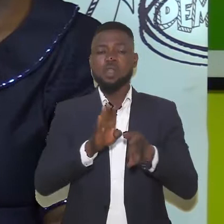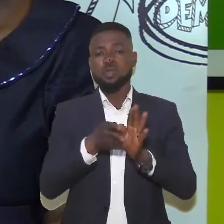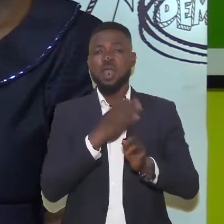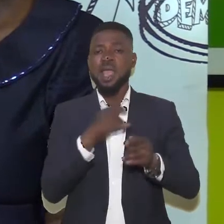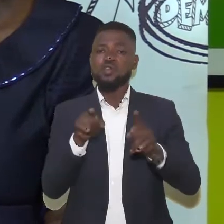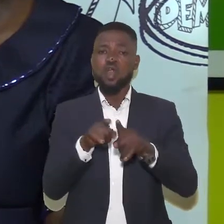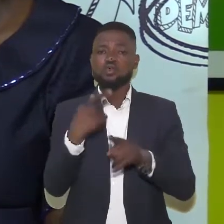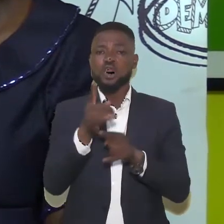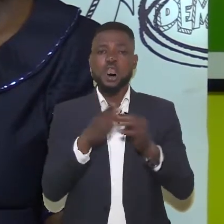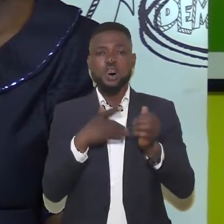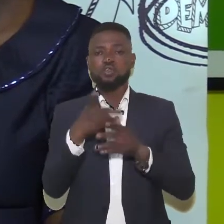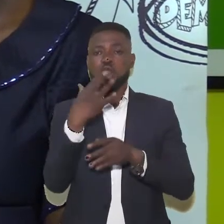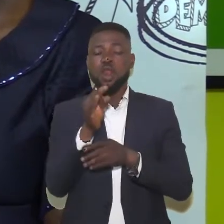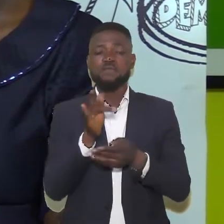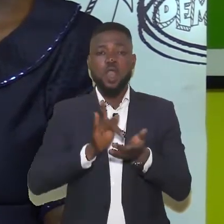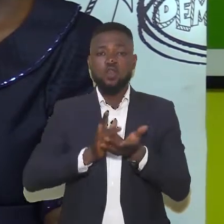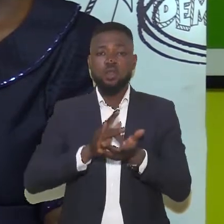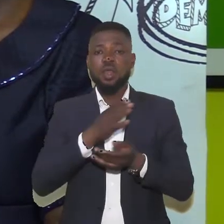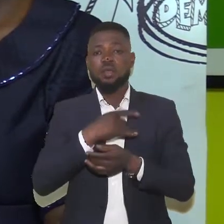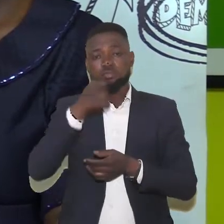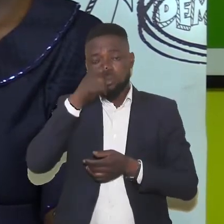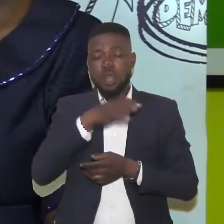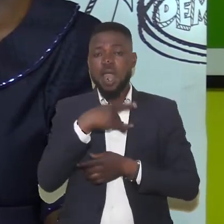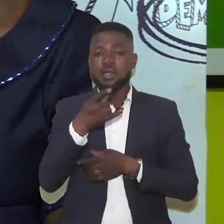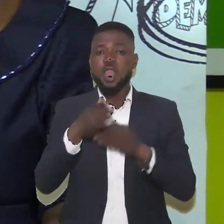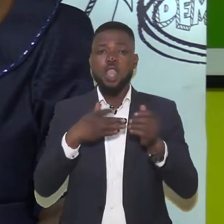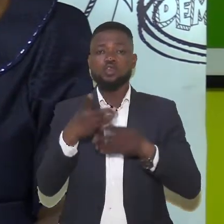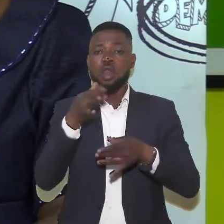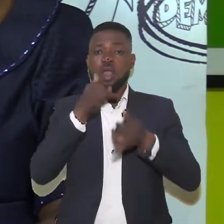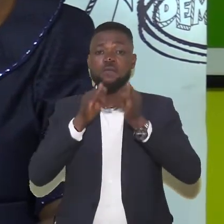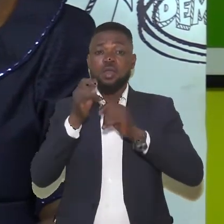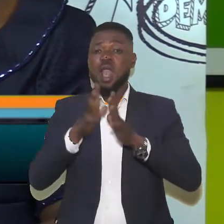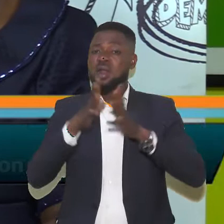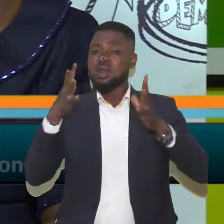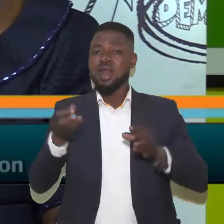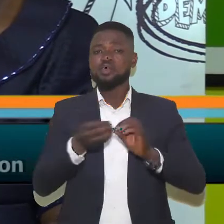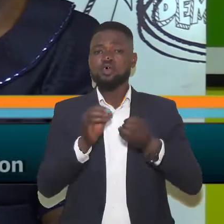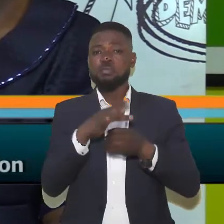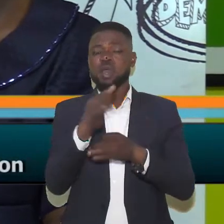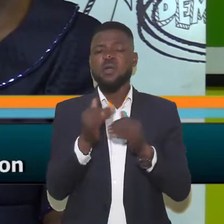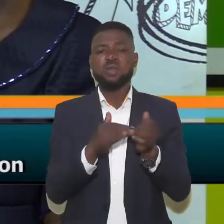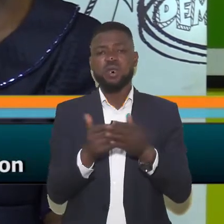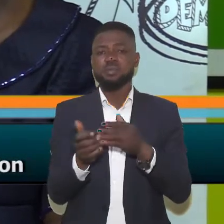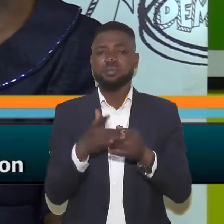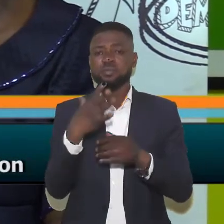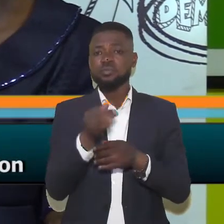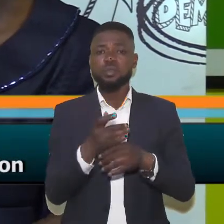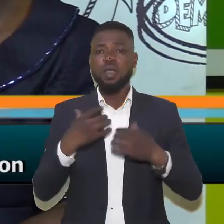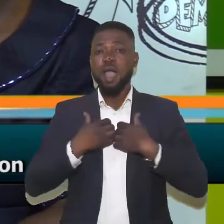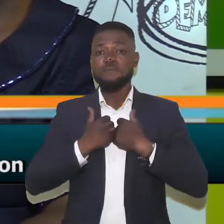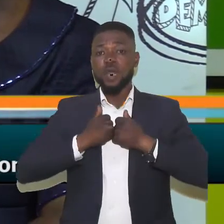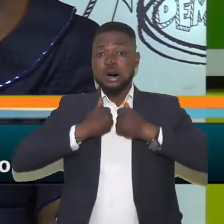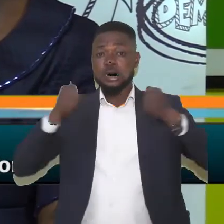So, and also the issue of drugs and the issue of alcohol. A large number of the cases